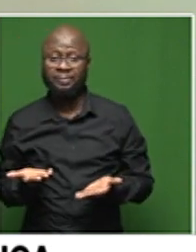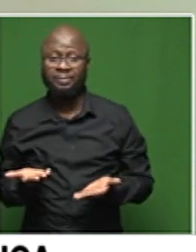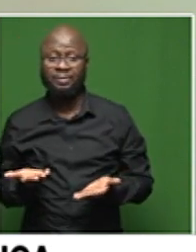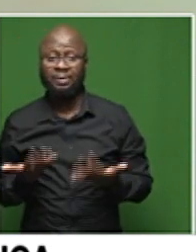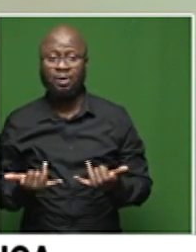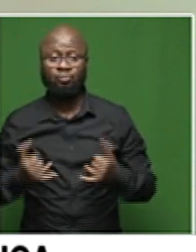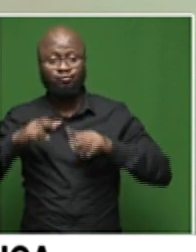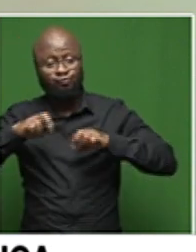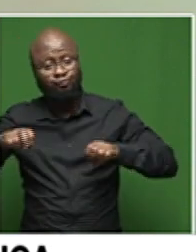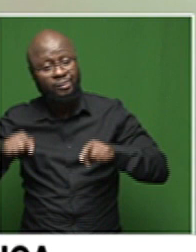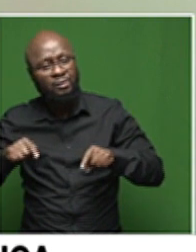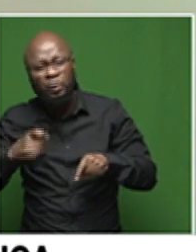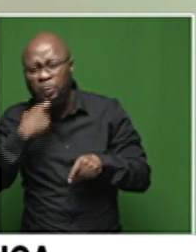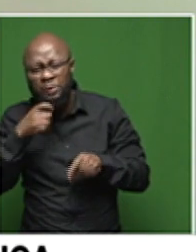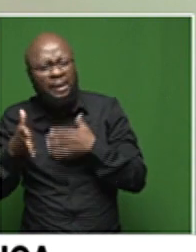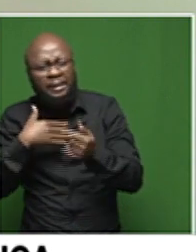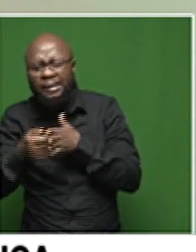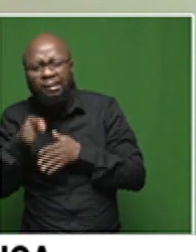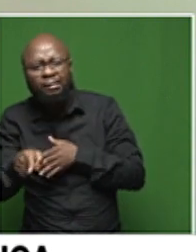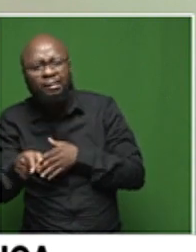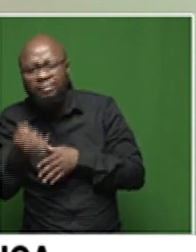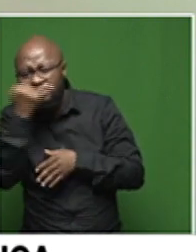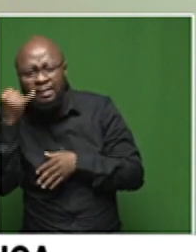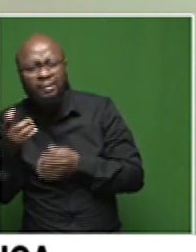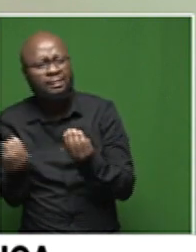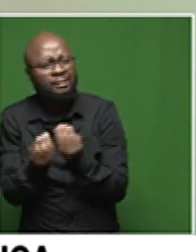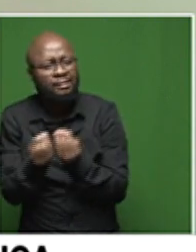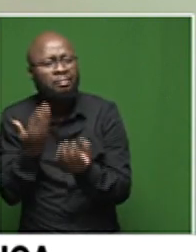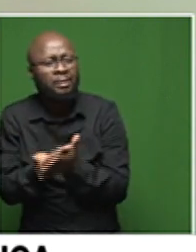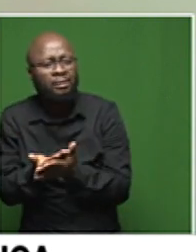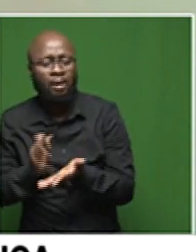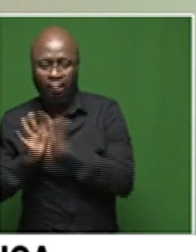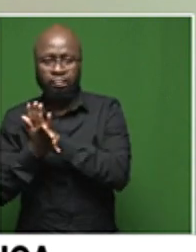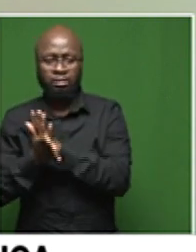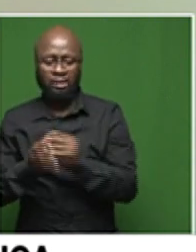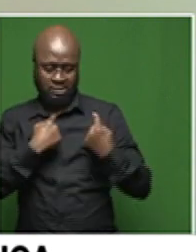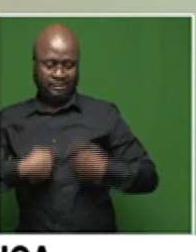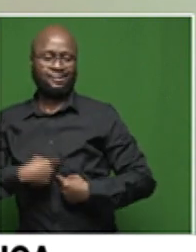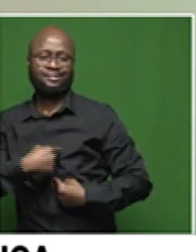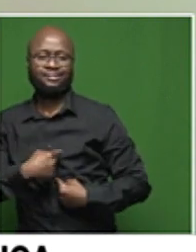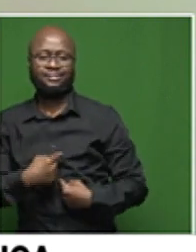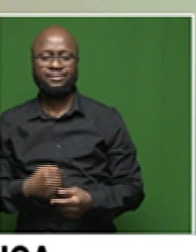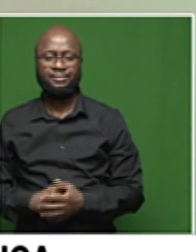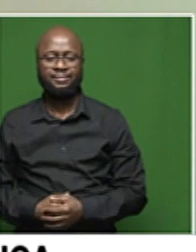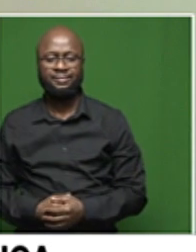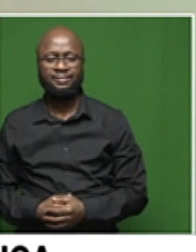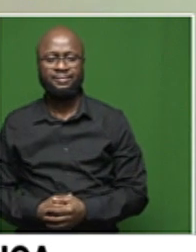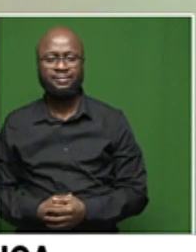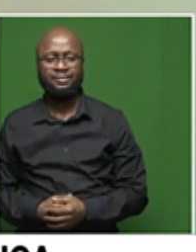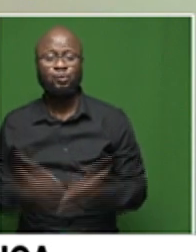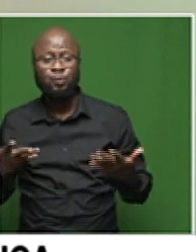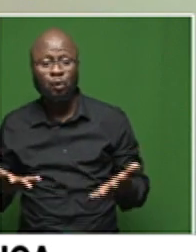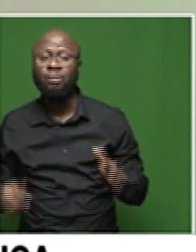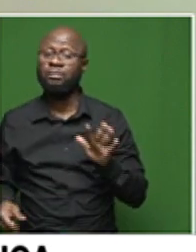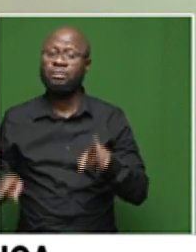users of any drug-related substances can lead to heart attack and coronary artery disease. So it can also lead